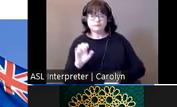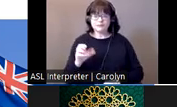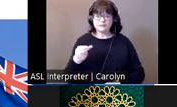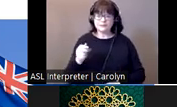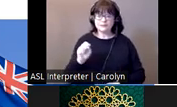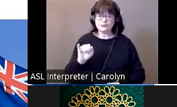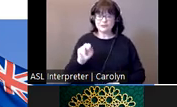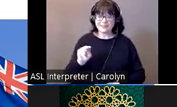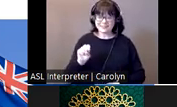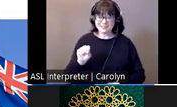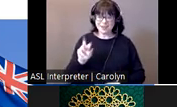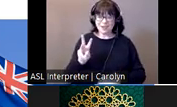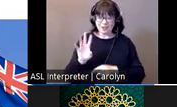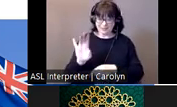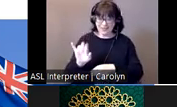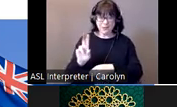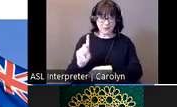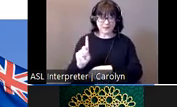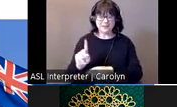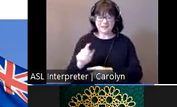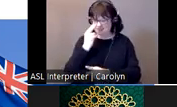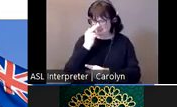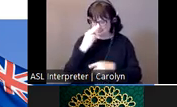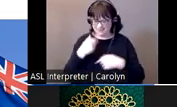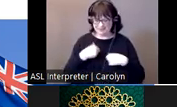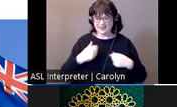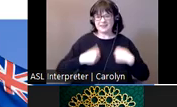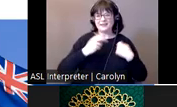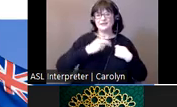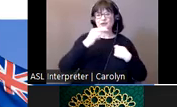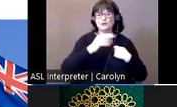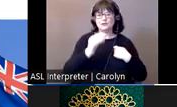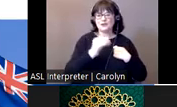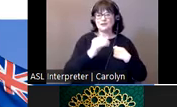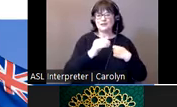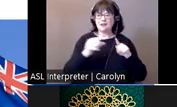really brings me back as somebody living in Northern Ontario to,